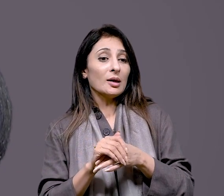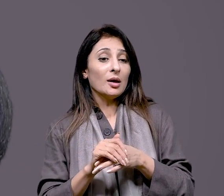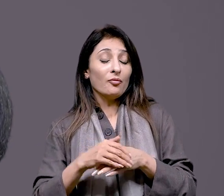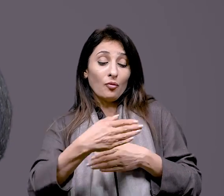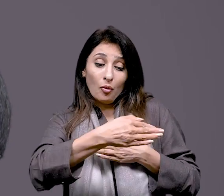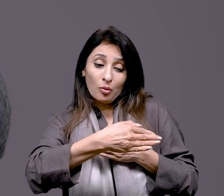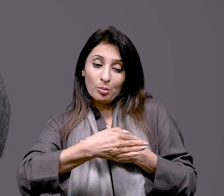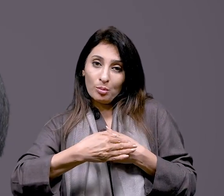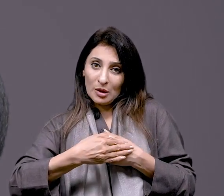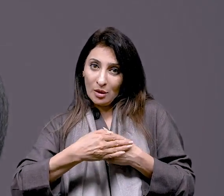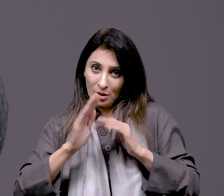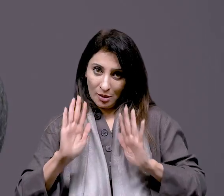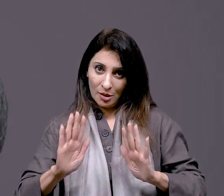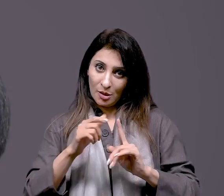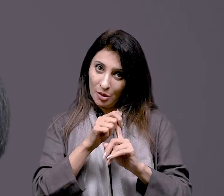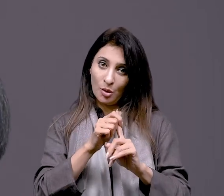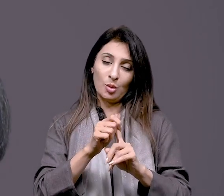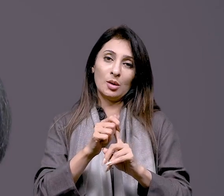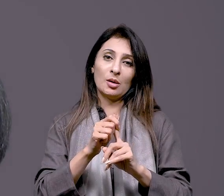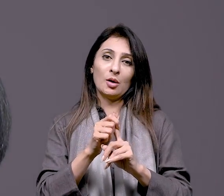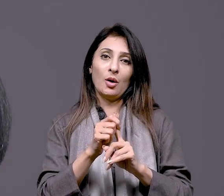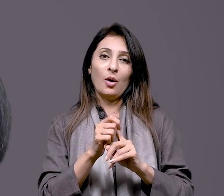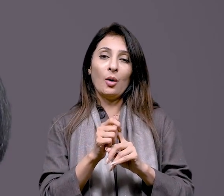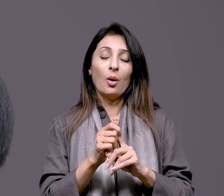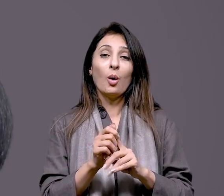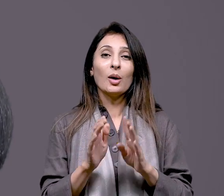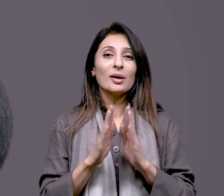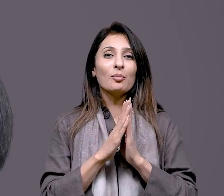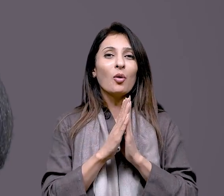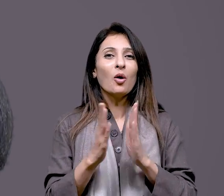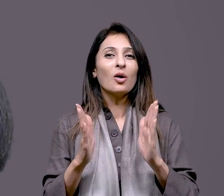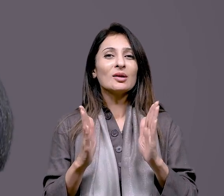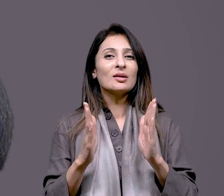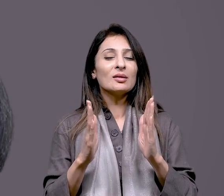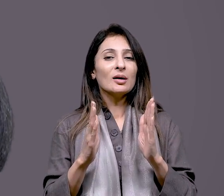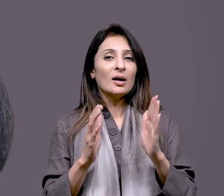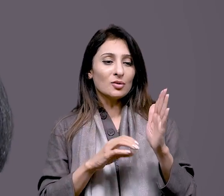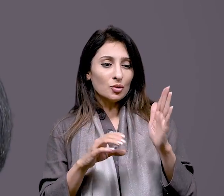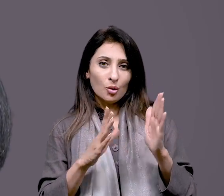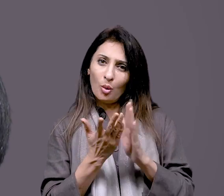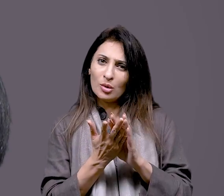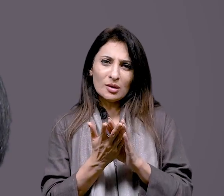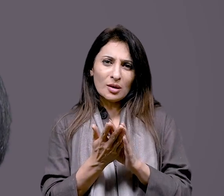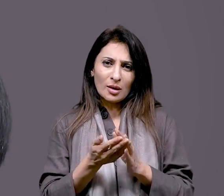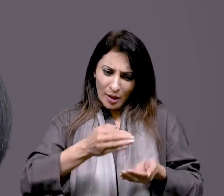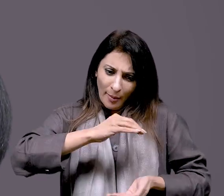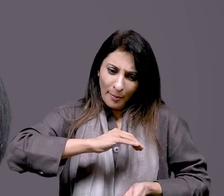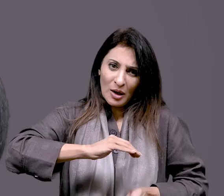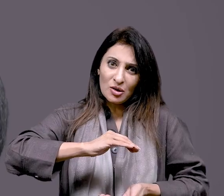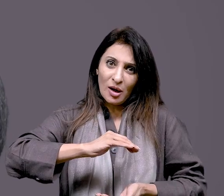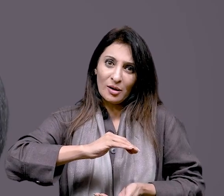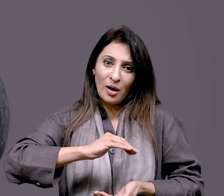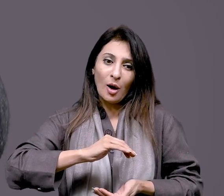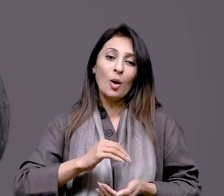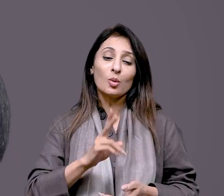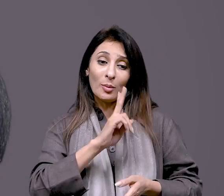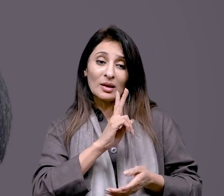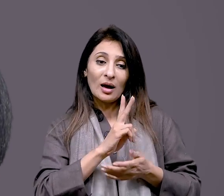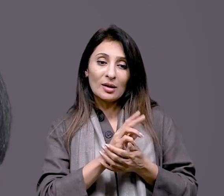child in a very, very infantile stage, whilst also expecting for them to behave in